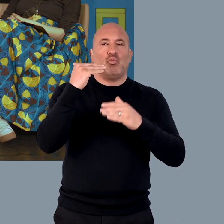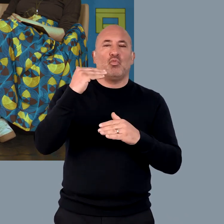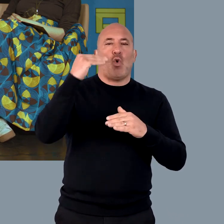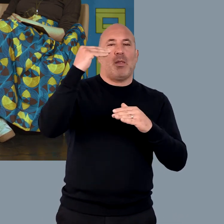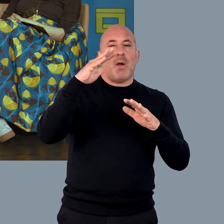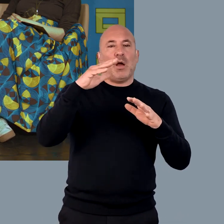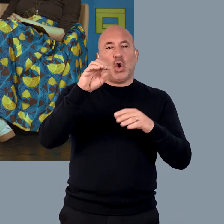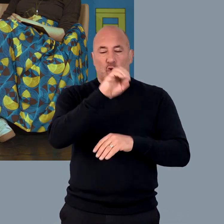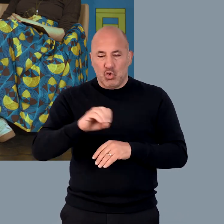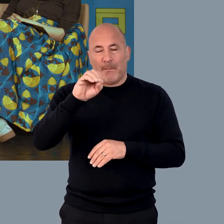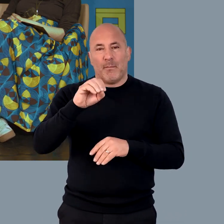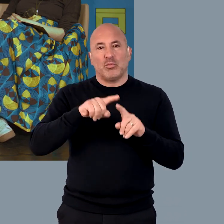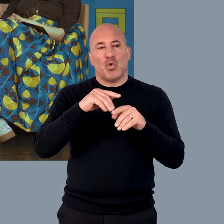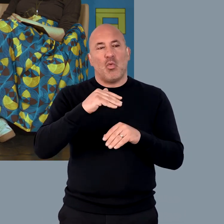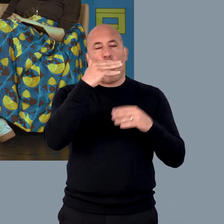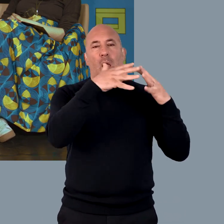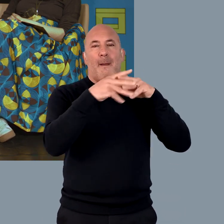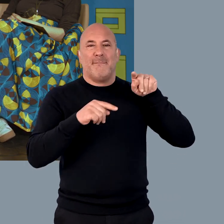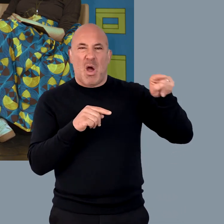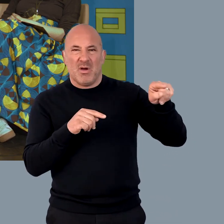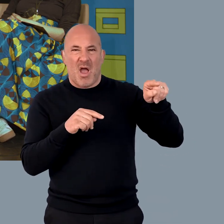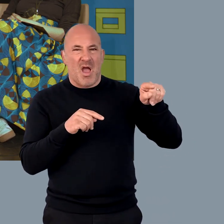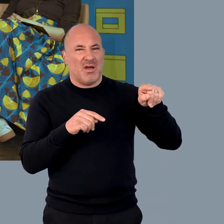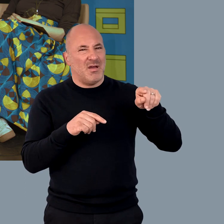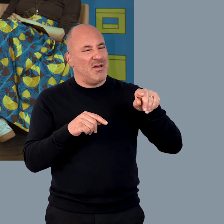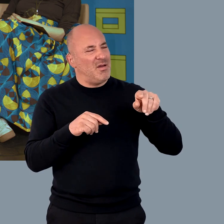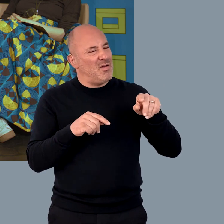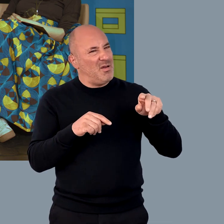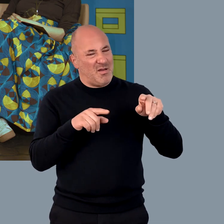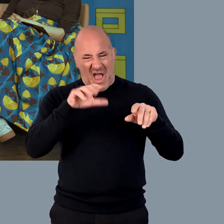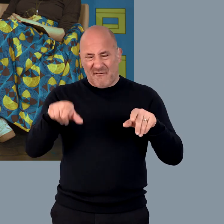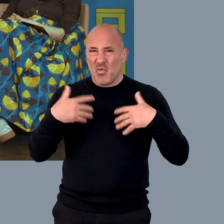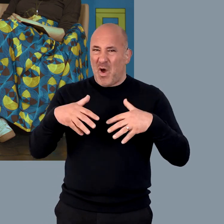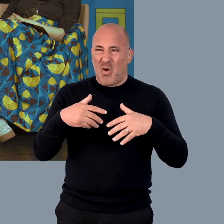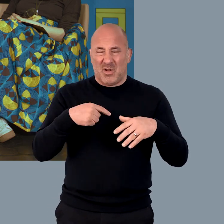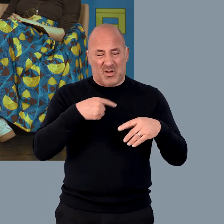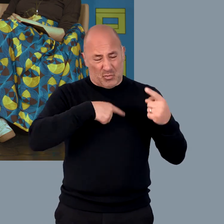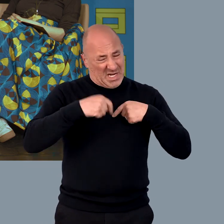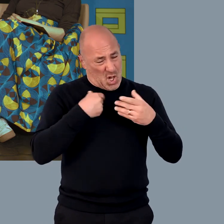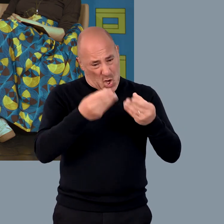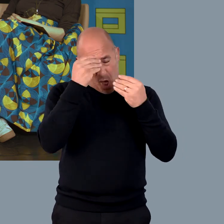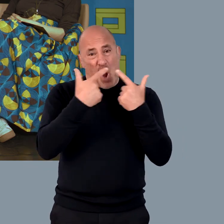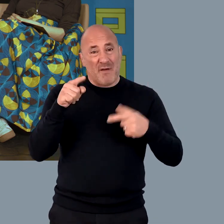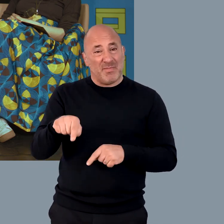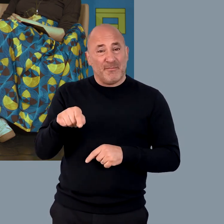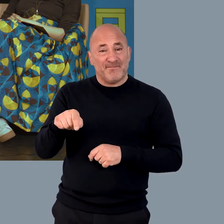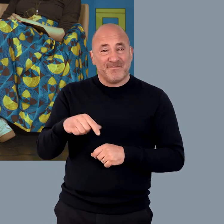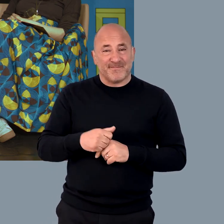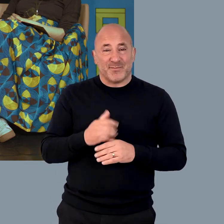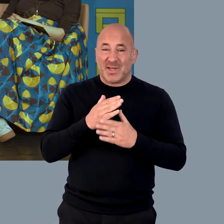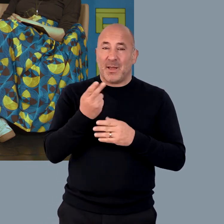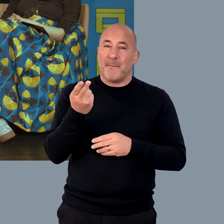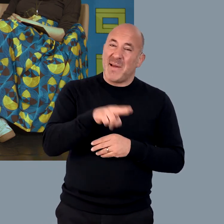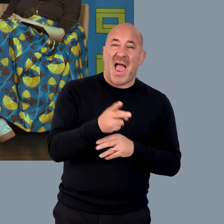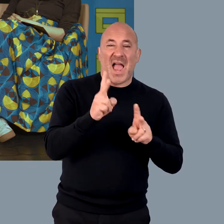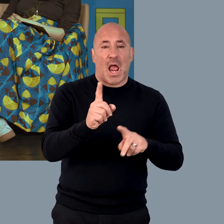in not the global north, but in Europe and in North America. And I think that there's a lot of